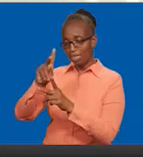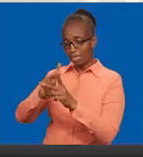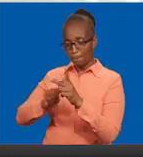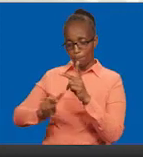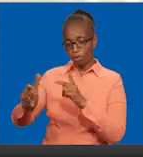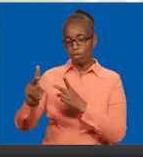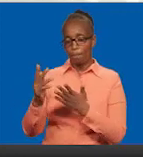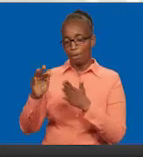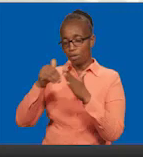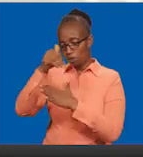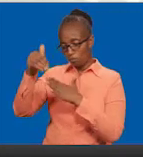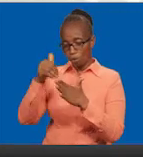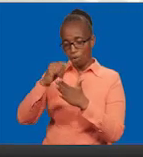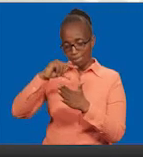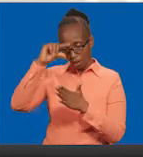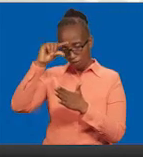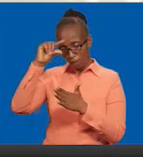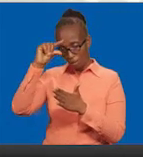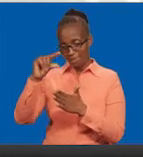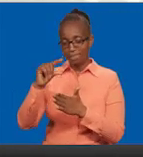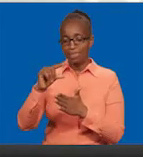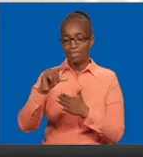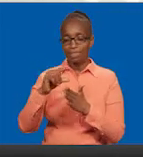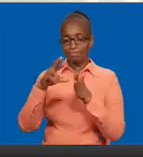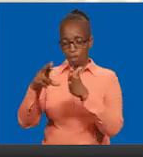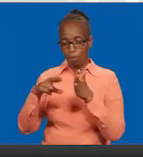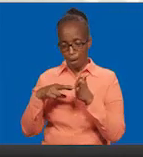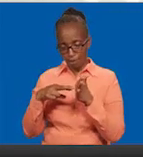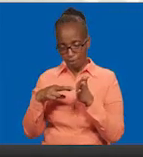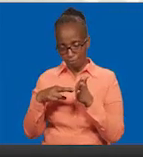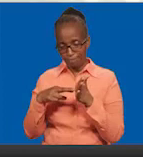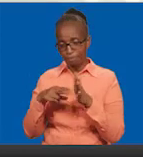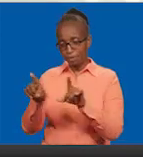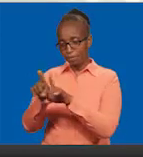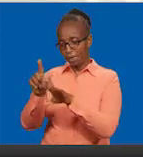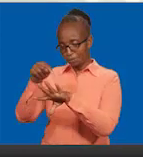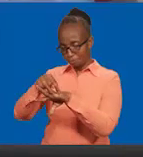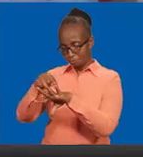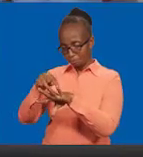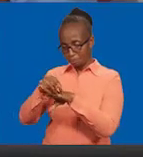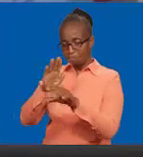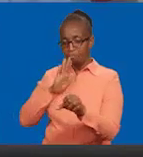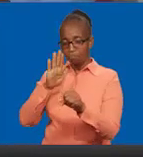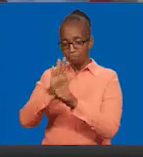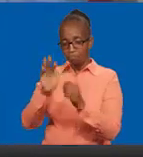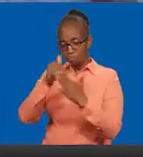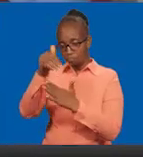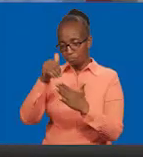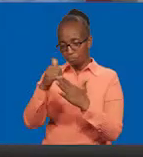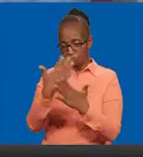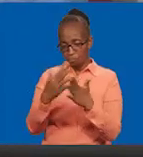priority in procurement of all government pharmaceutical requirements. Rais